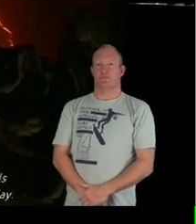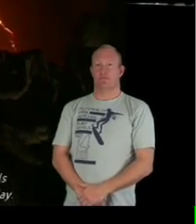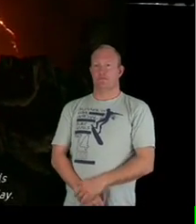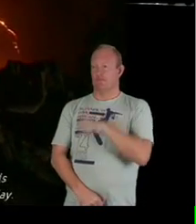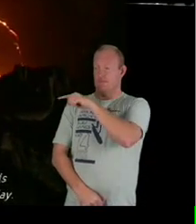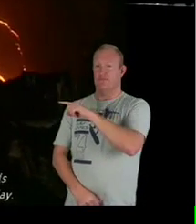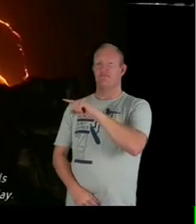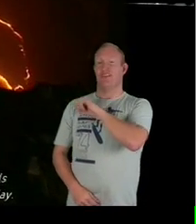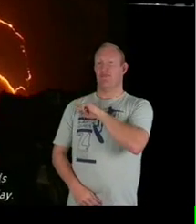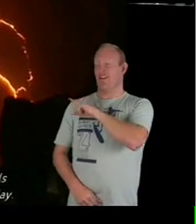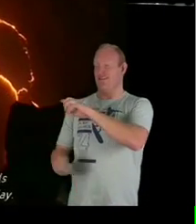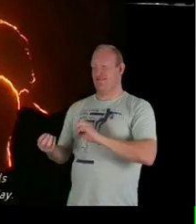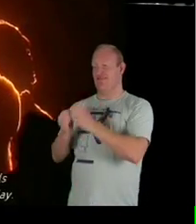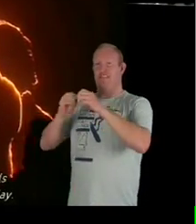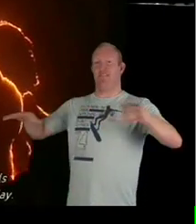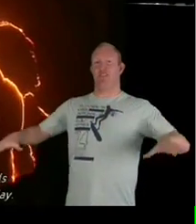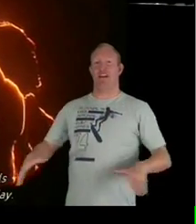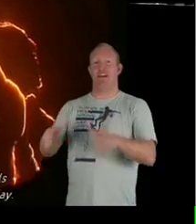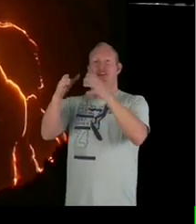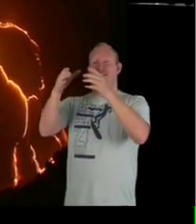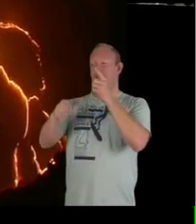And it's what fuels volcanoes to this day.